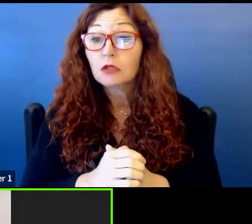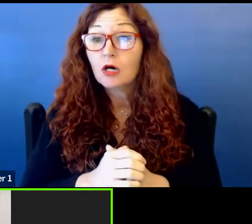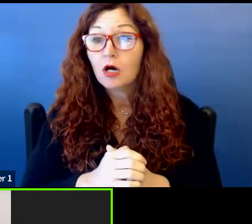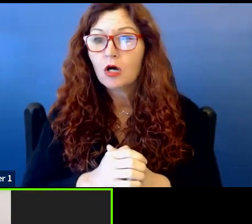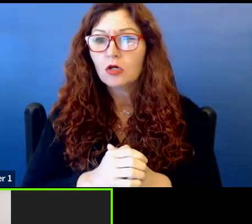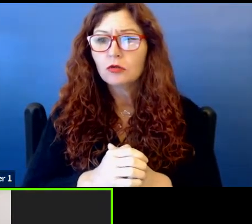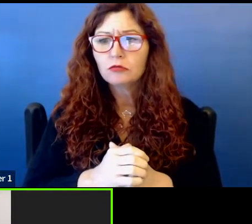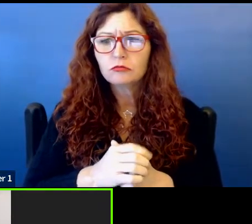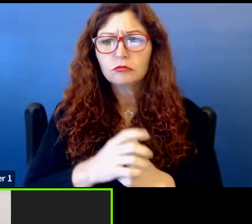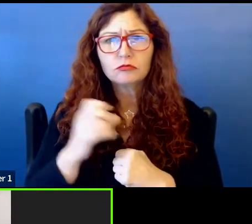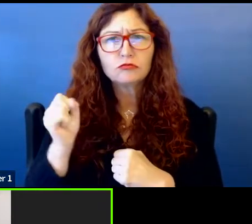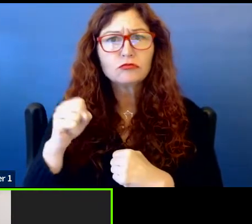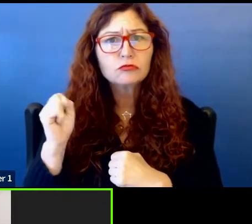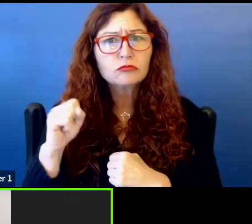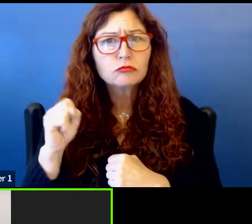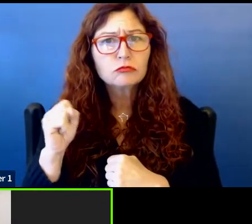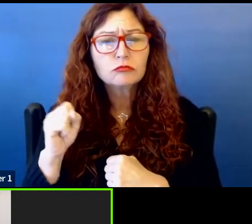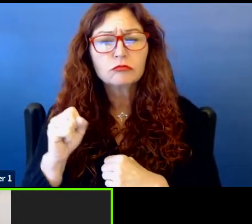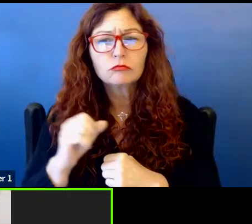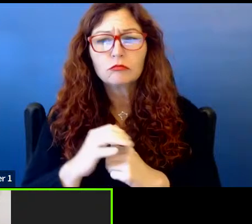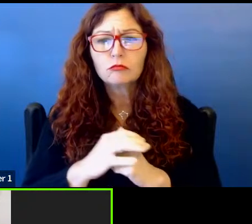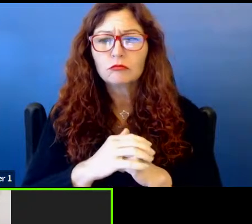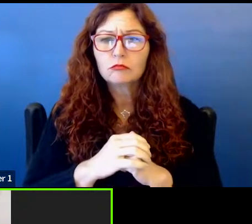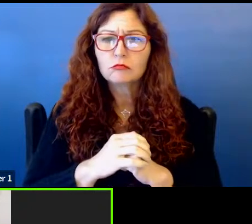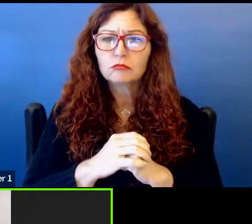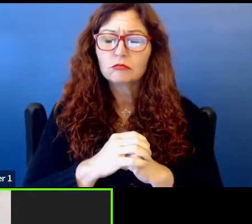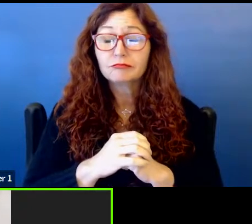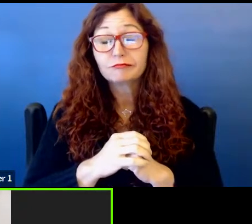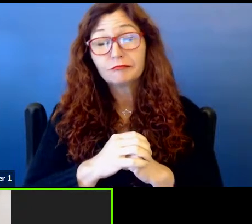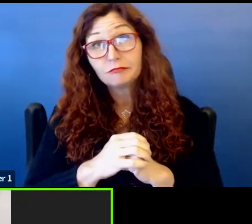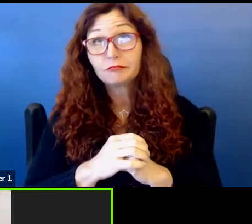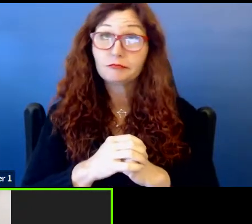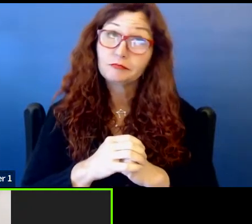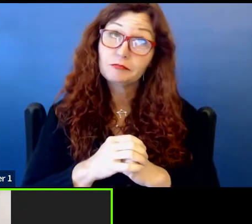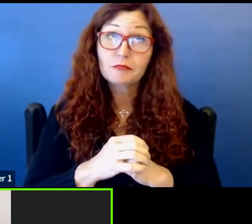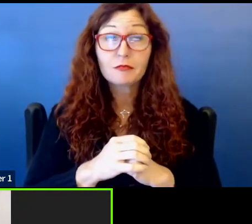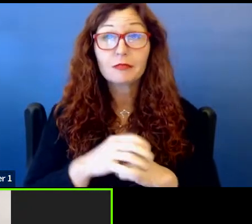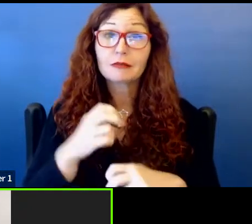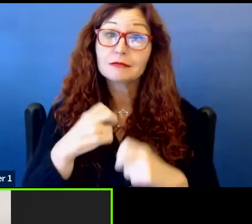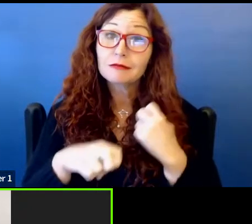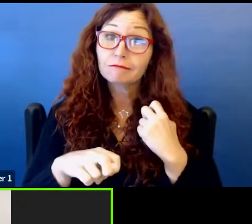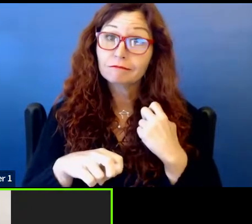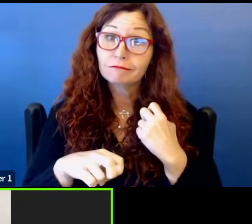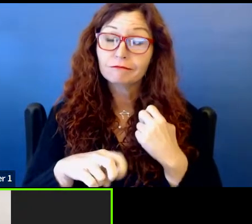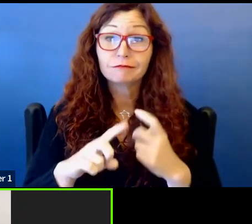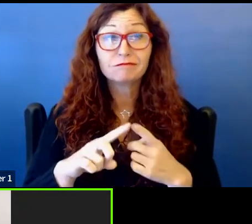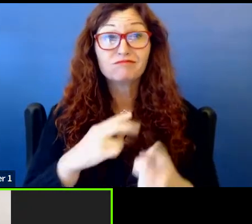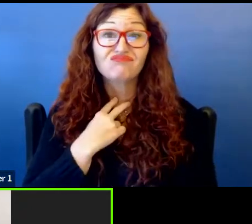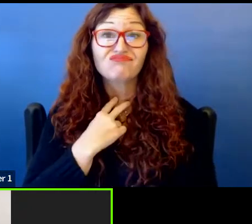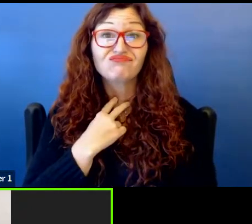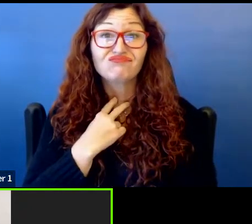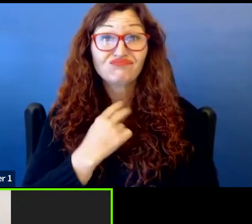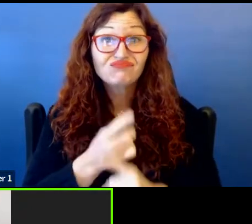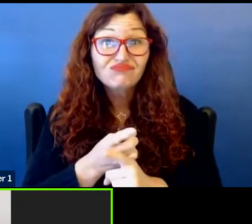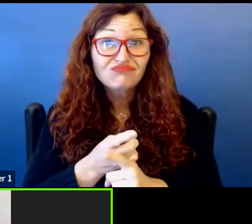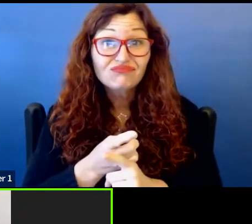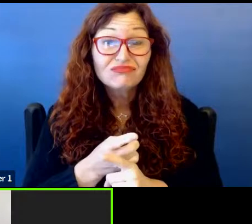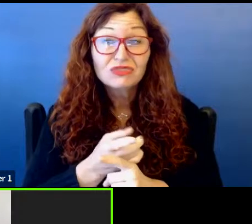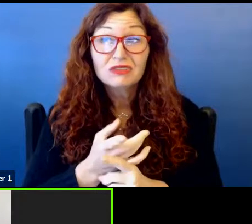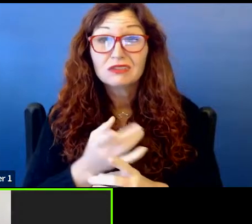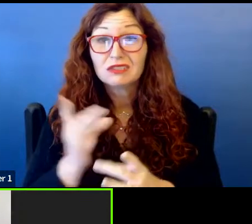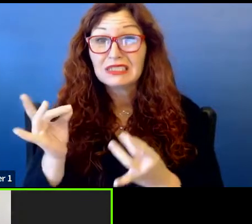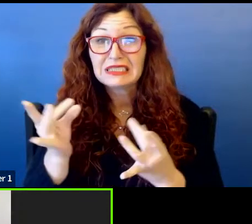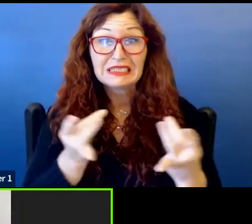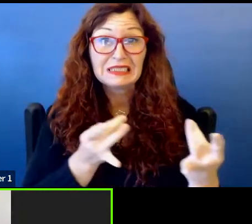absolutely well it's kind of difficult it's like a catch-21 right because when you're dealing with the